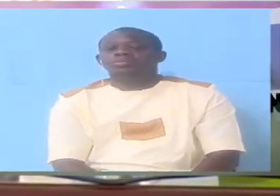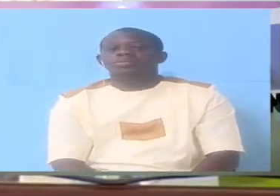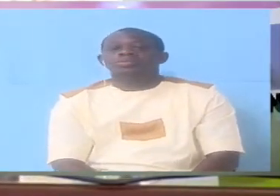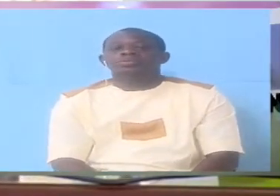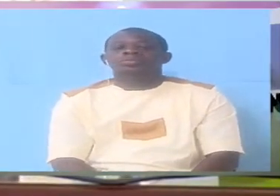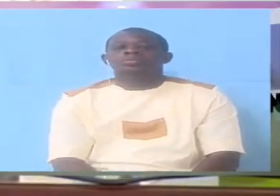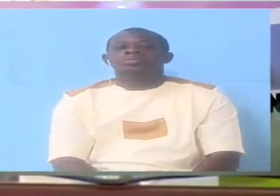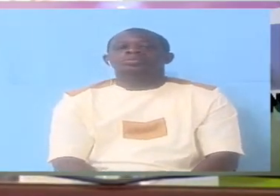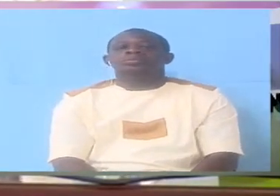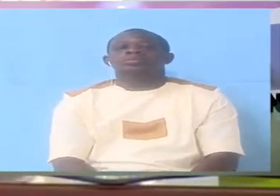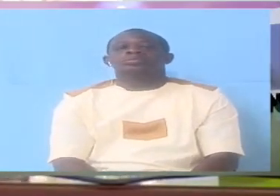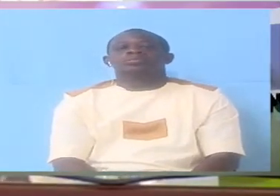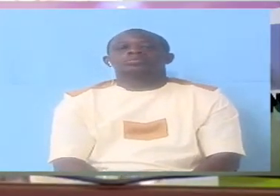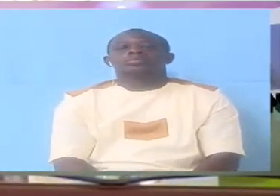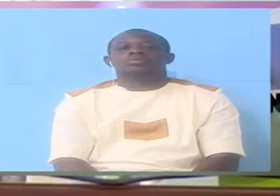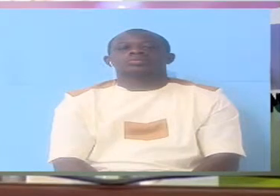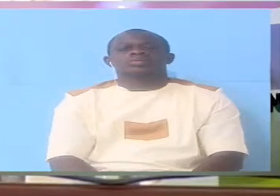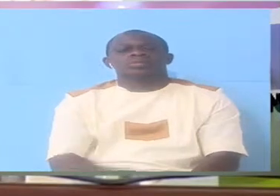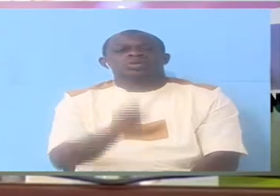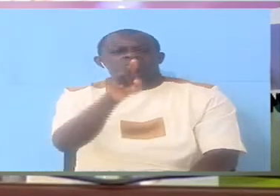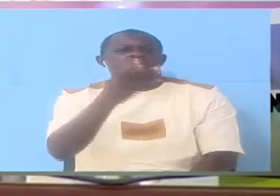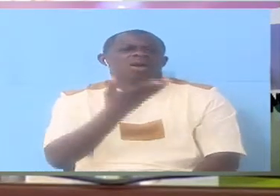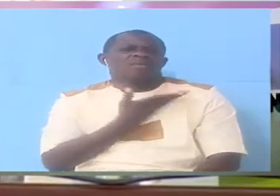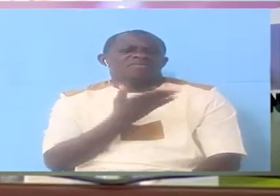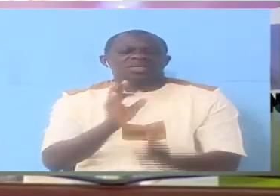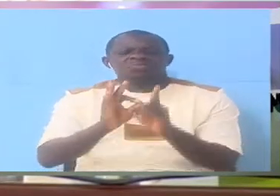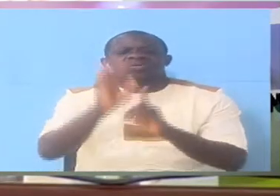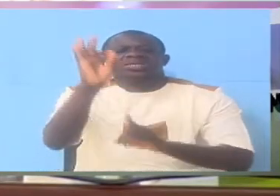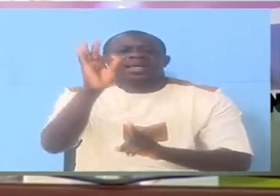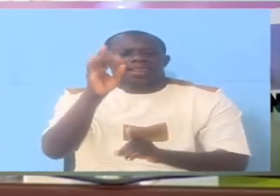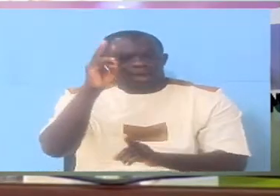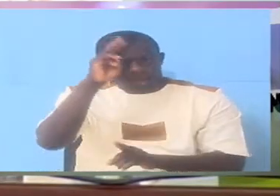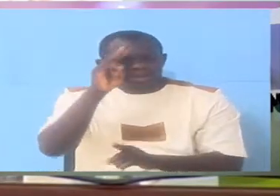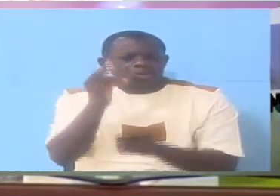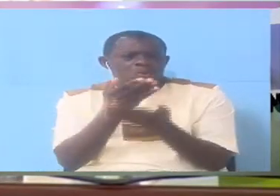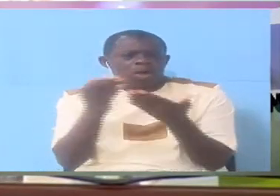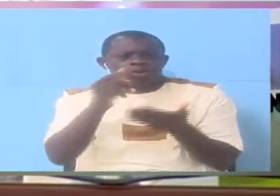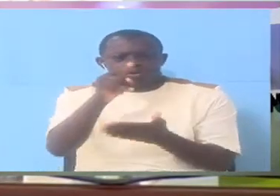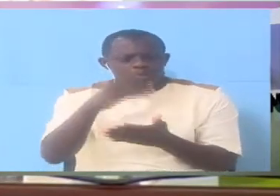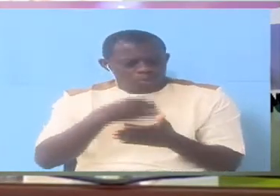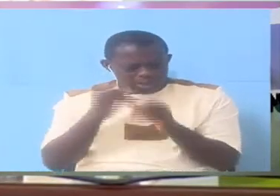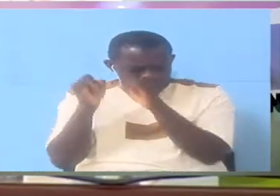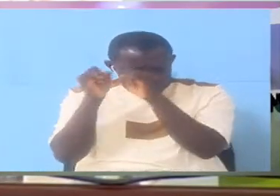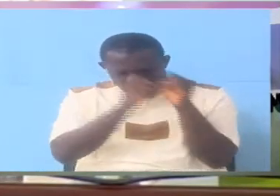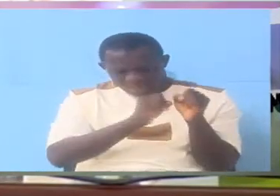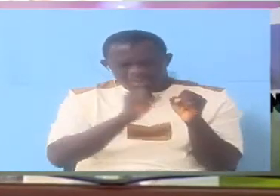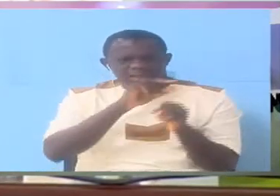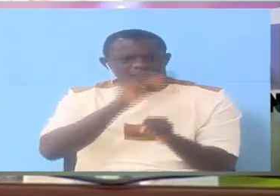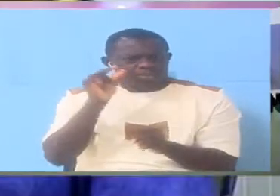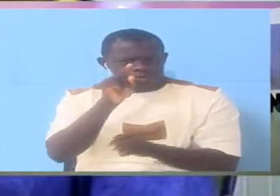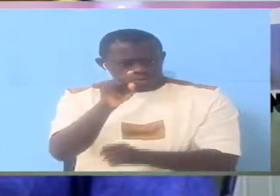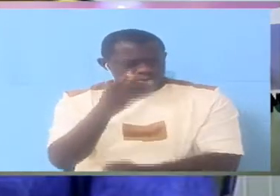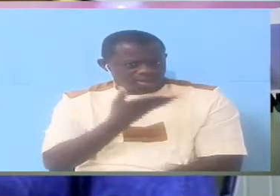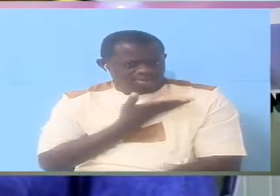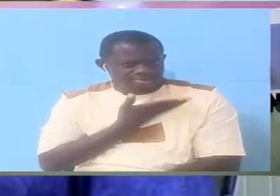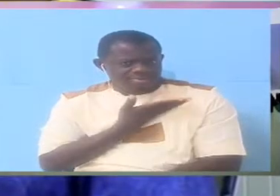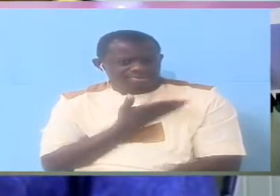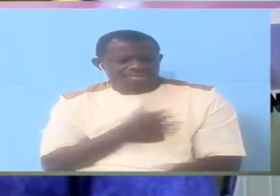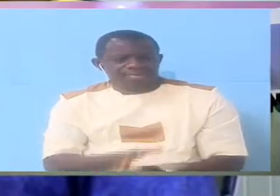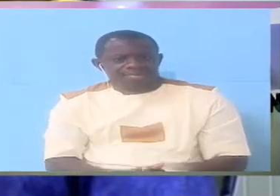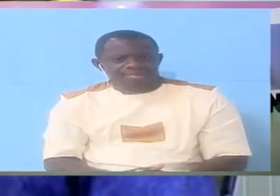Do you have a special reason why you want to hide this name? Fue dalilo sorolo mea sabu ilafta nying mabola ba.